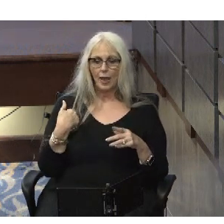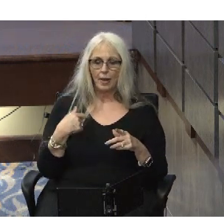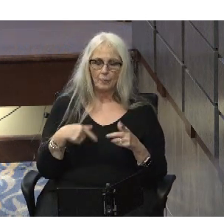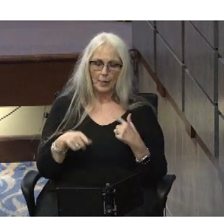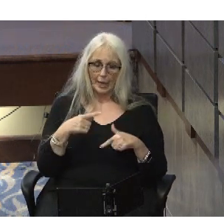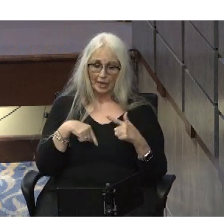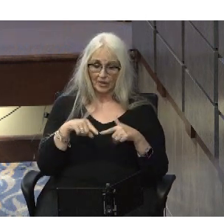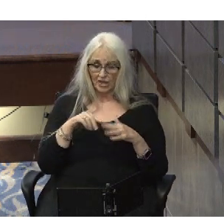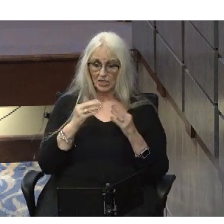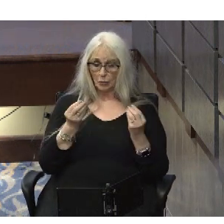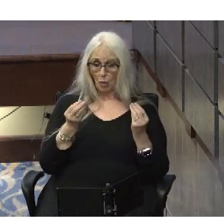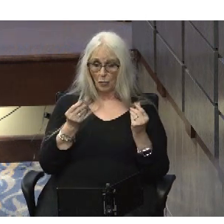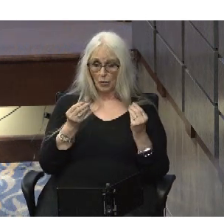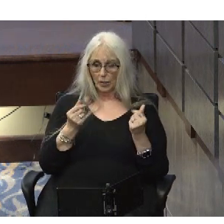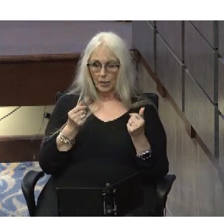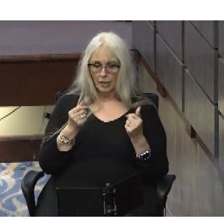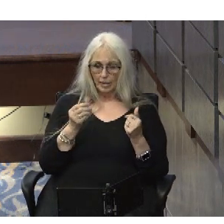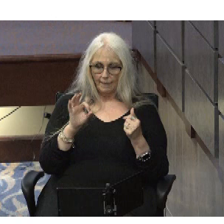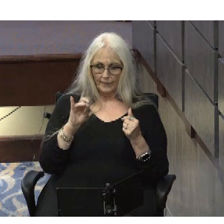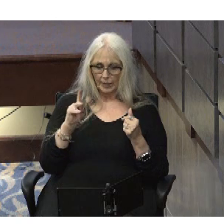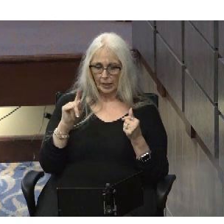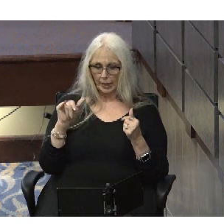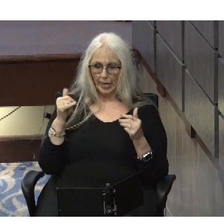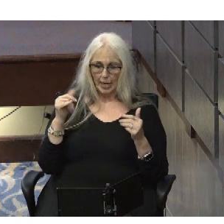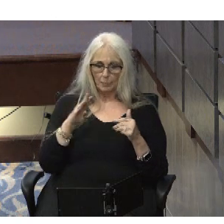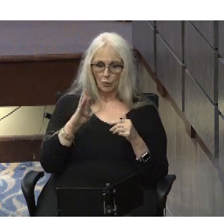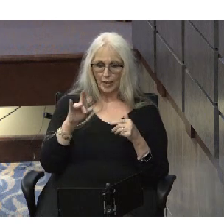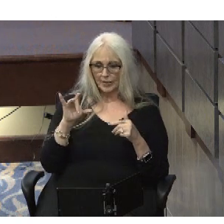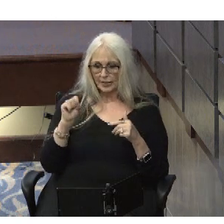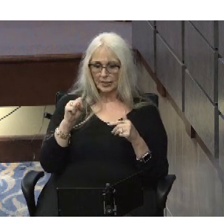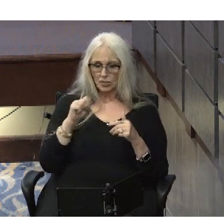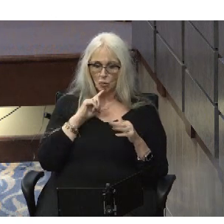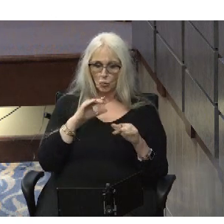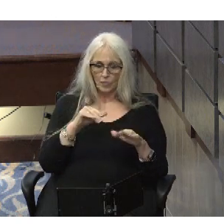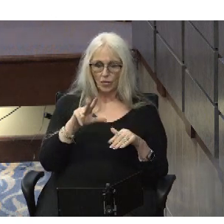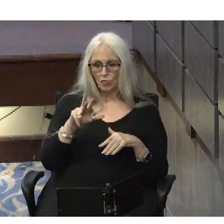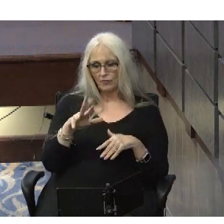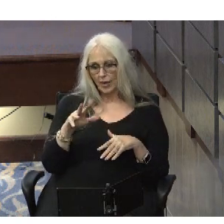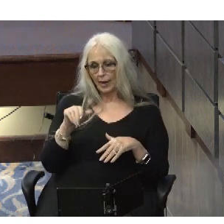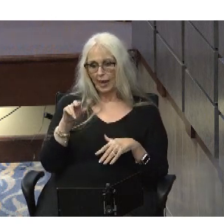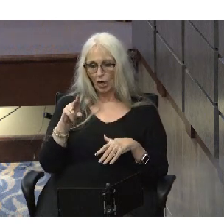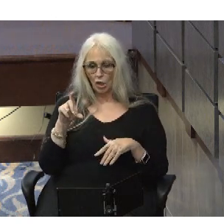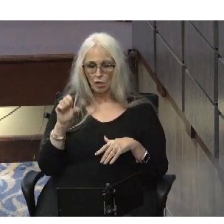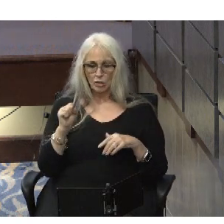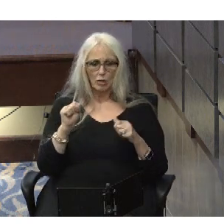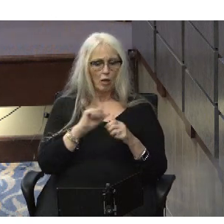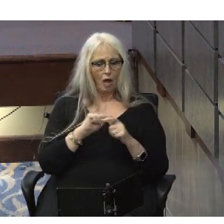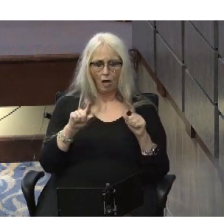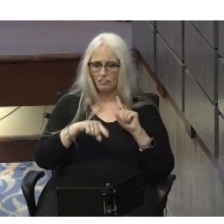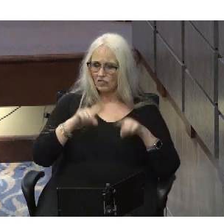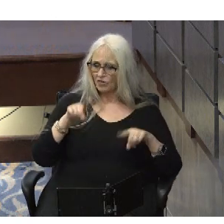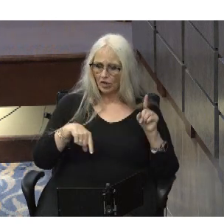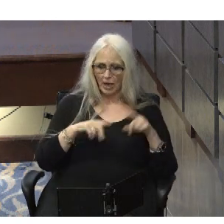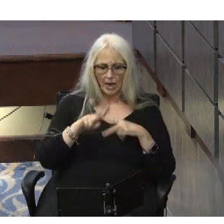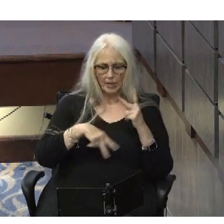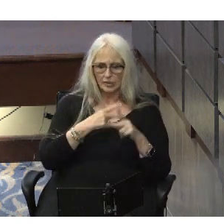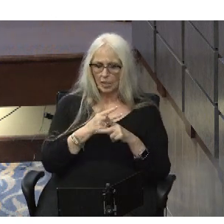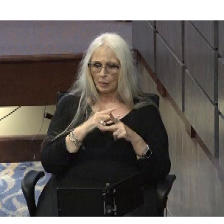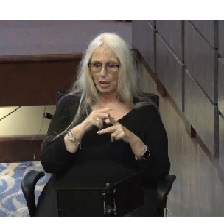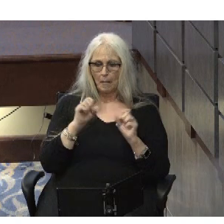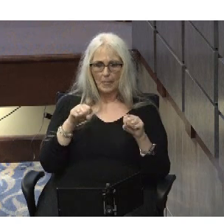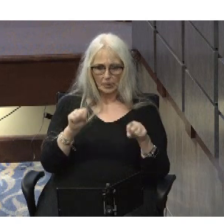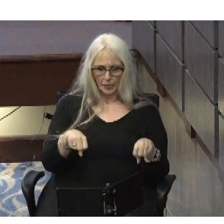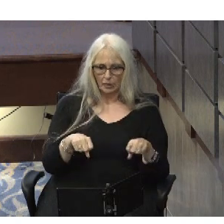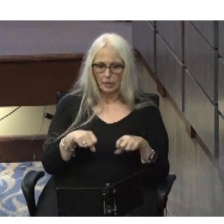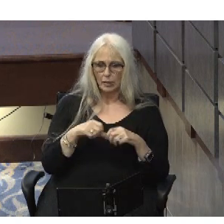is in between the facilities and the Brazos River. We'll provide over 35 acres of all kinds of possibility. Imagine with me